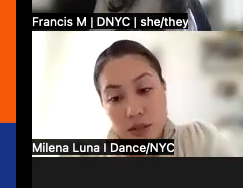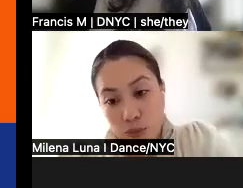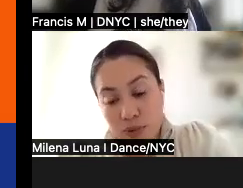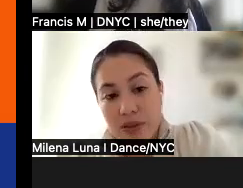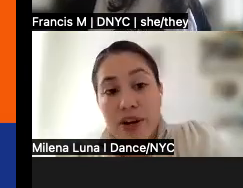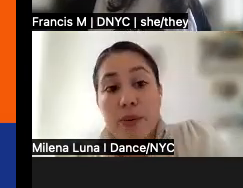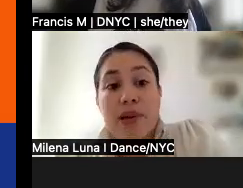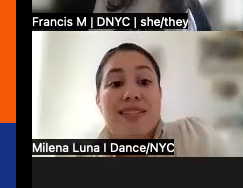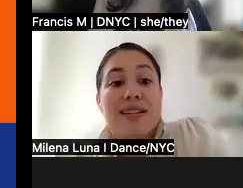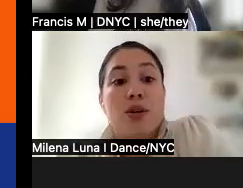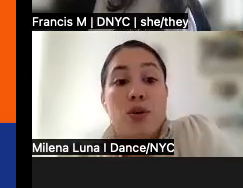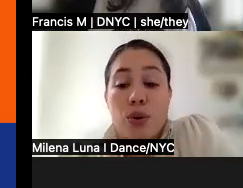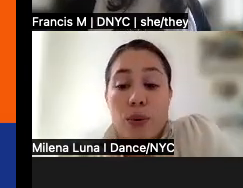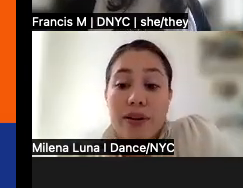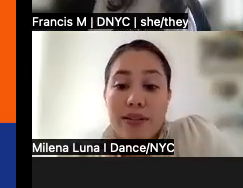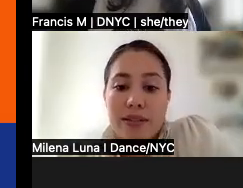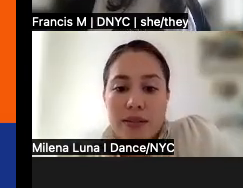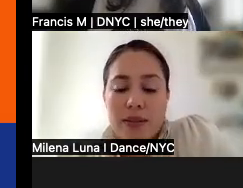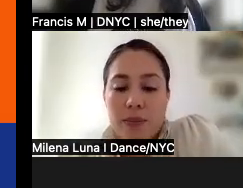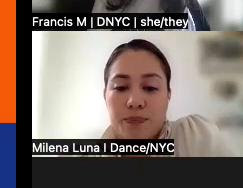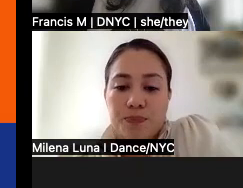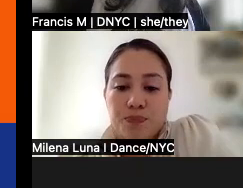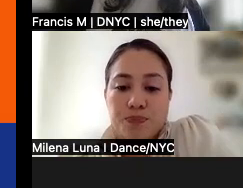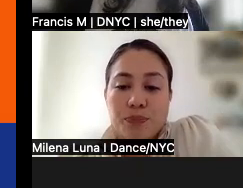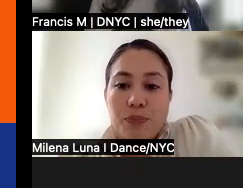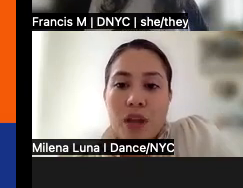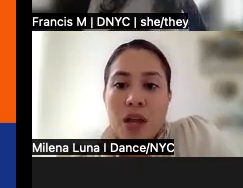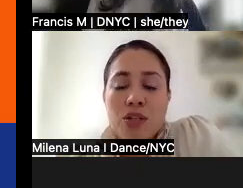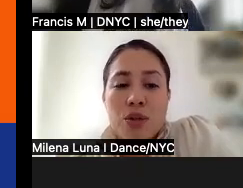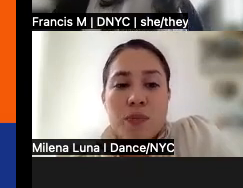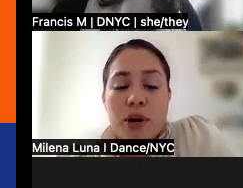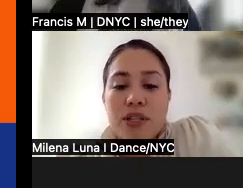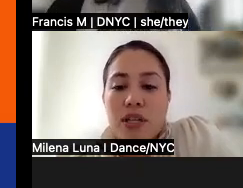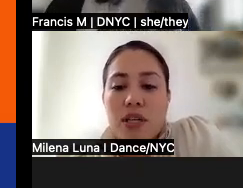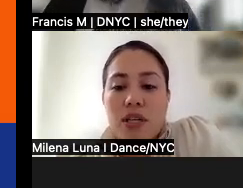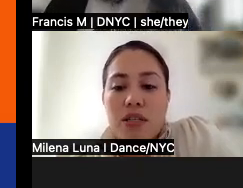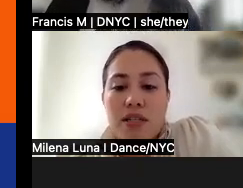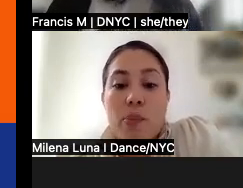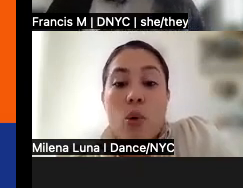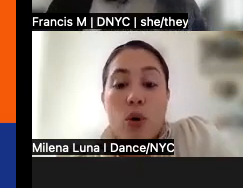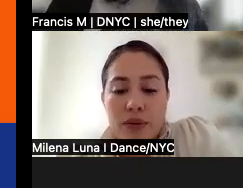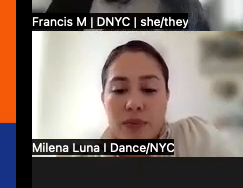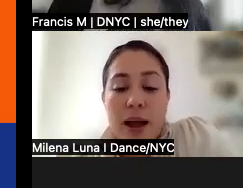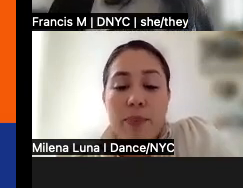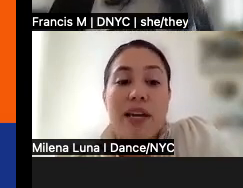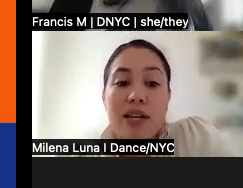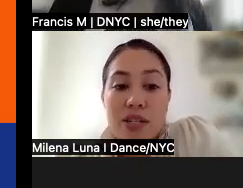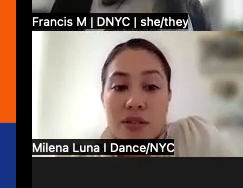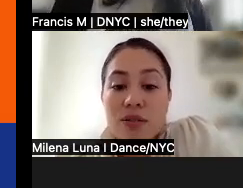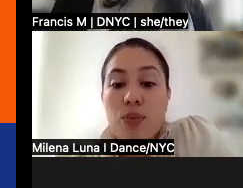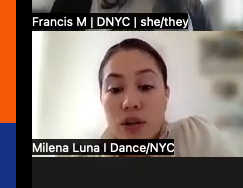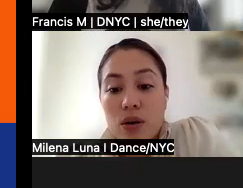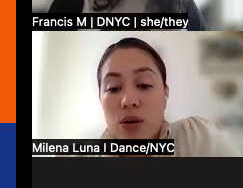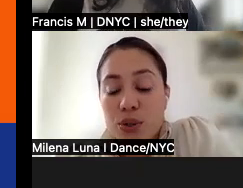organizations and groups that are based in New York State. So this part is important.